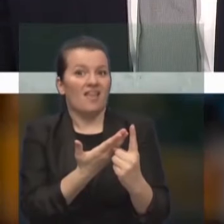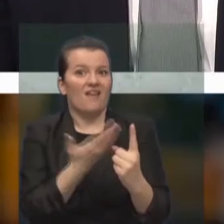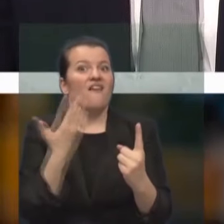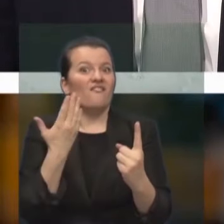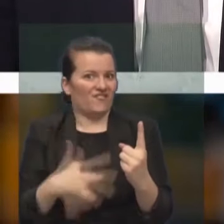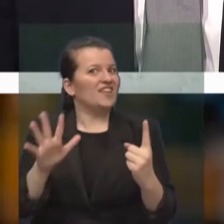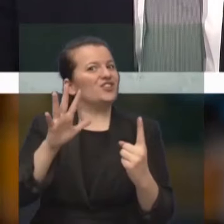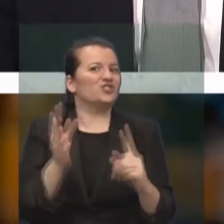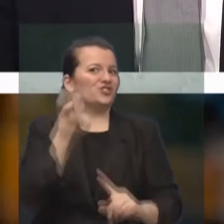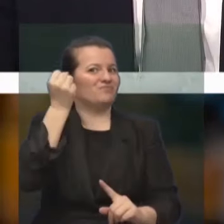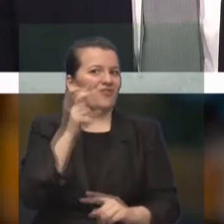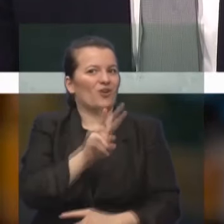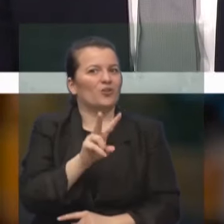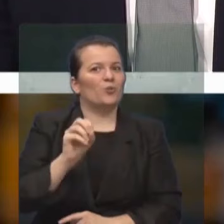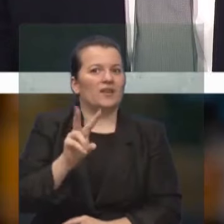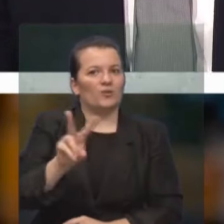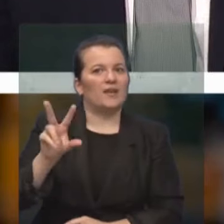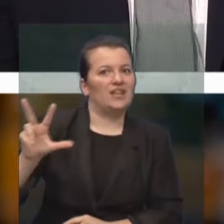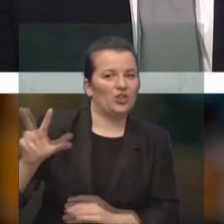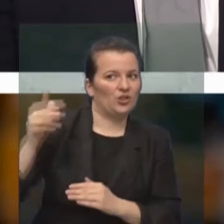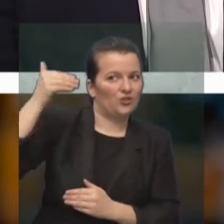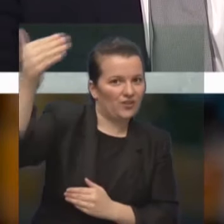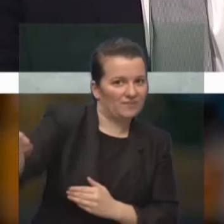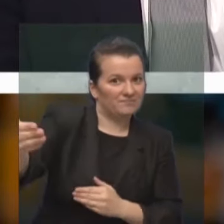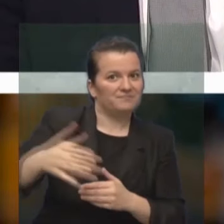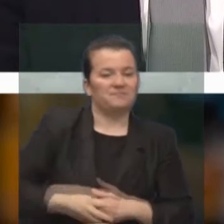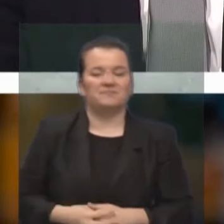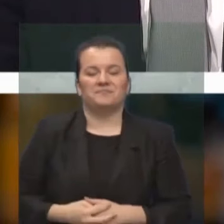for 2023. Nonetheless,